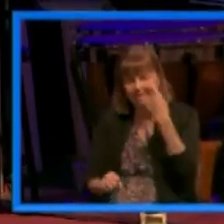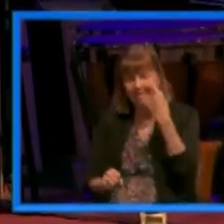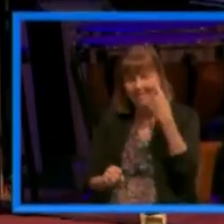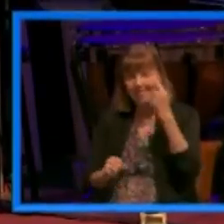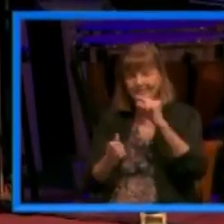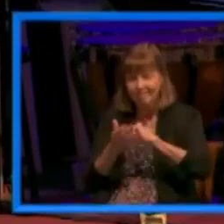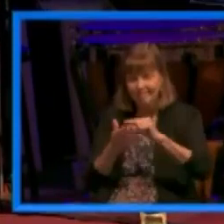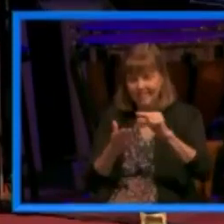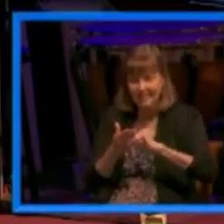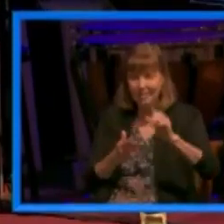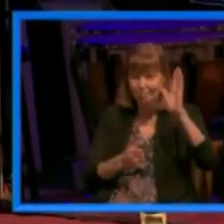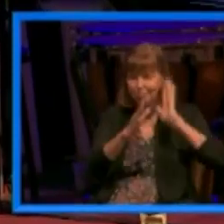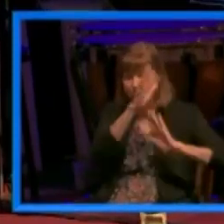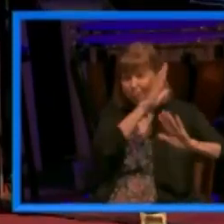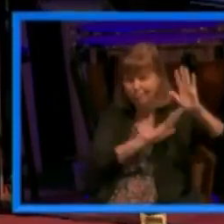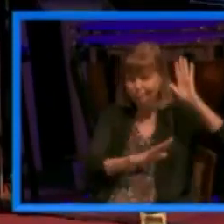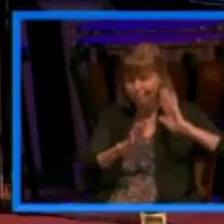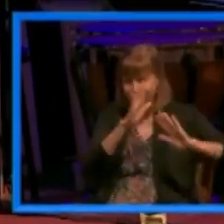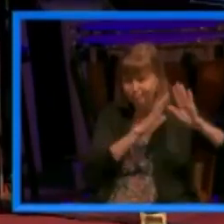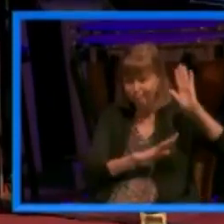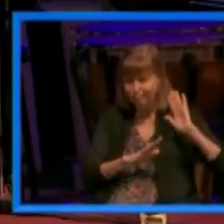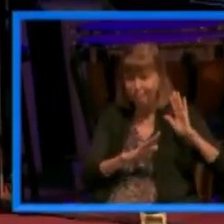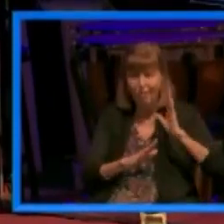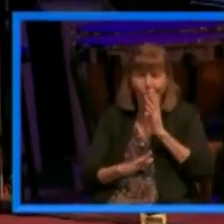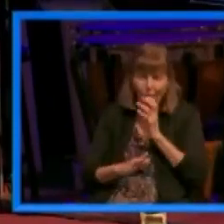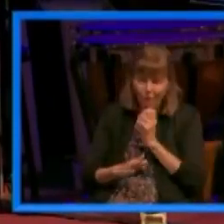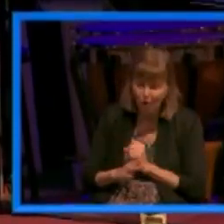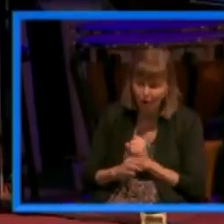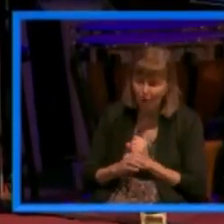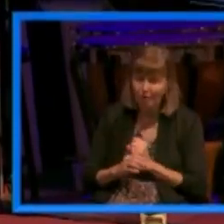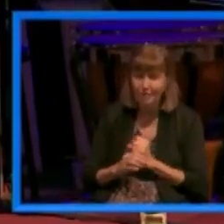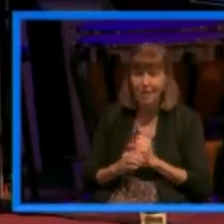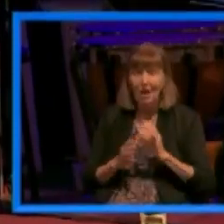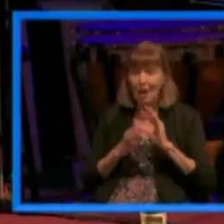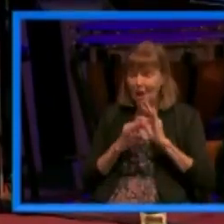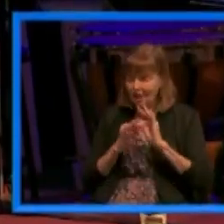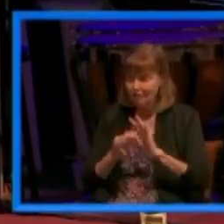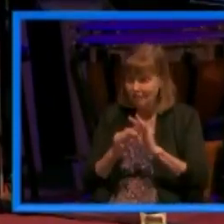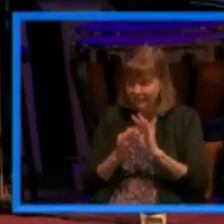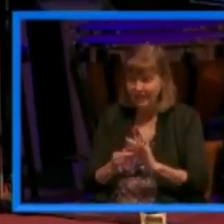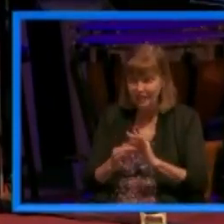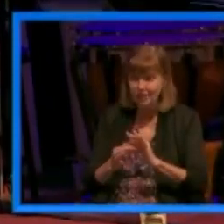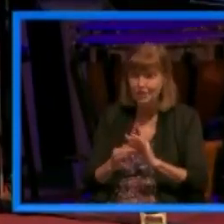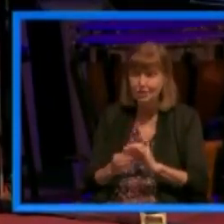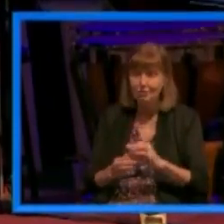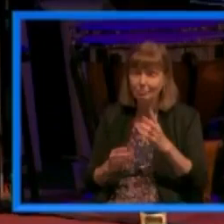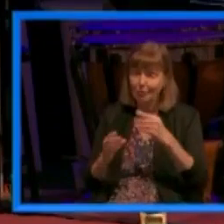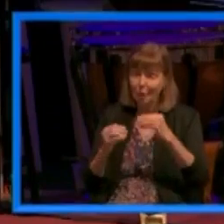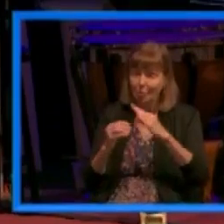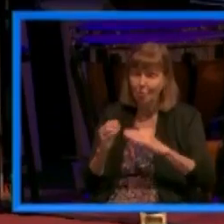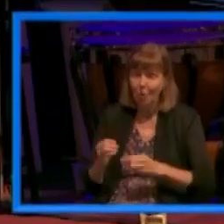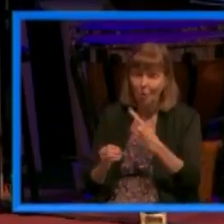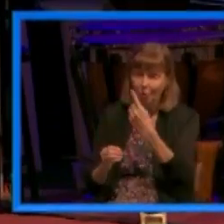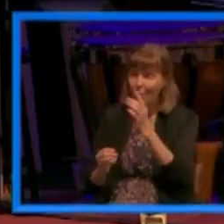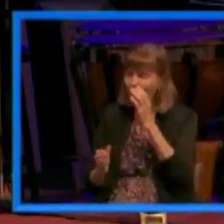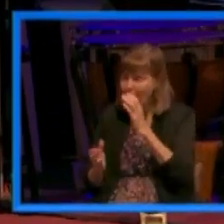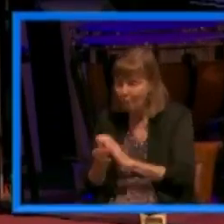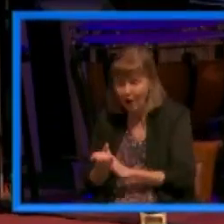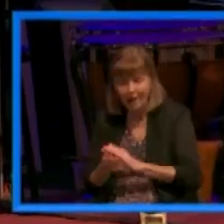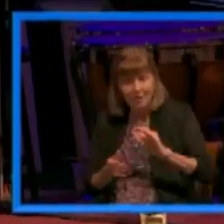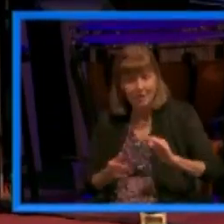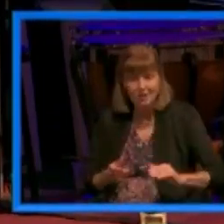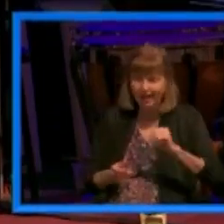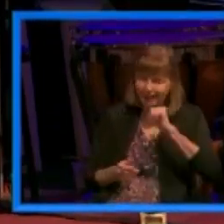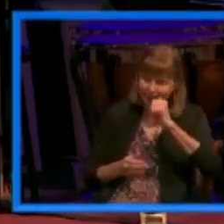ancient antiquity, Lord, of a polygamous relationship and a child that's not an heir and a husband and wife who fall into sin,